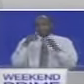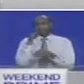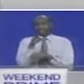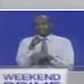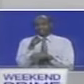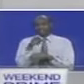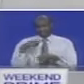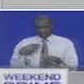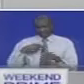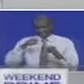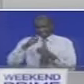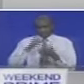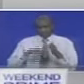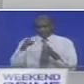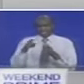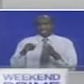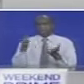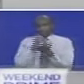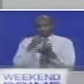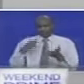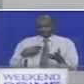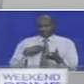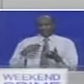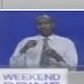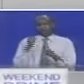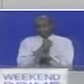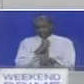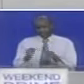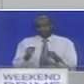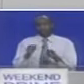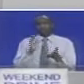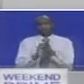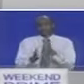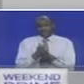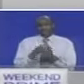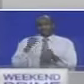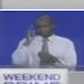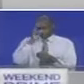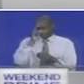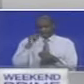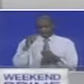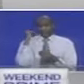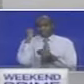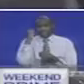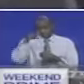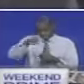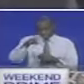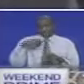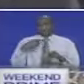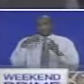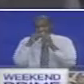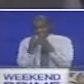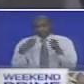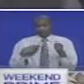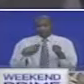key among them that such appointments must be devoid of political considerations, favoritism, and nepotism.